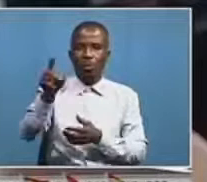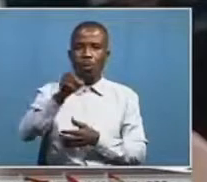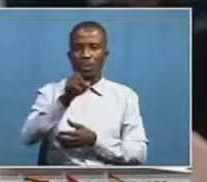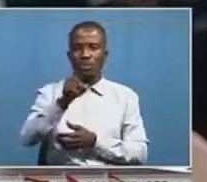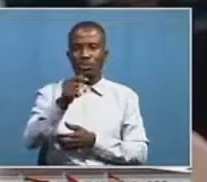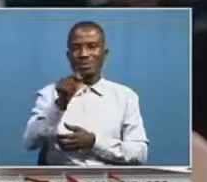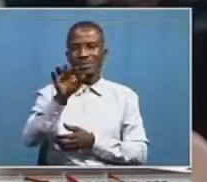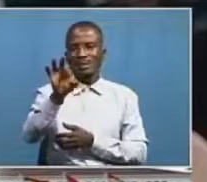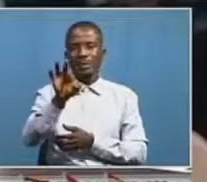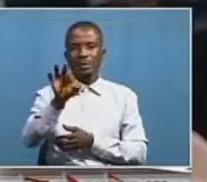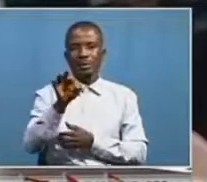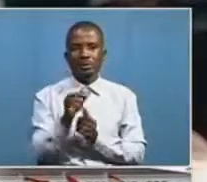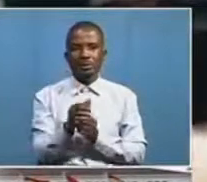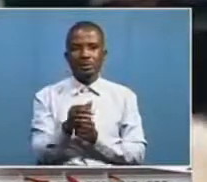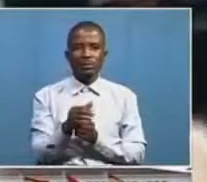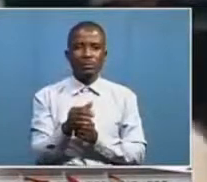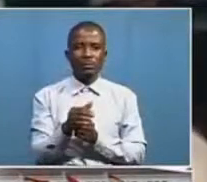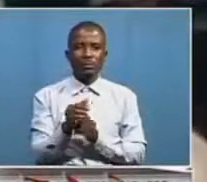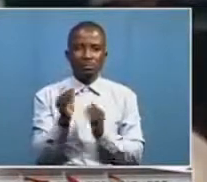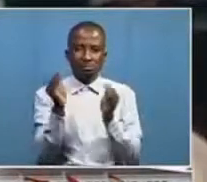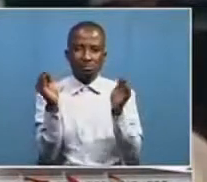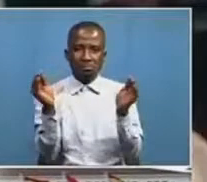30,249,129. That is into brackets